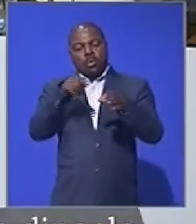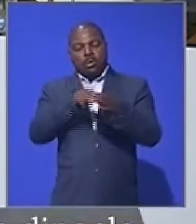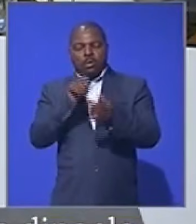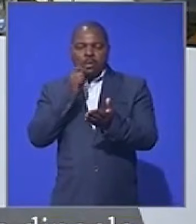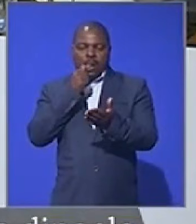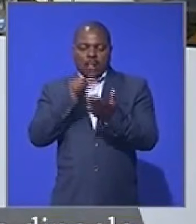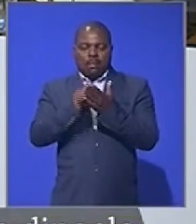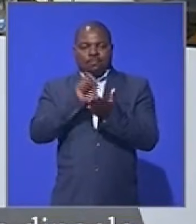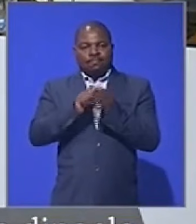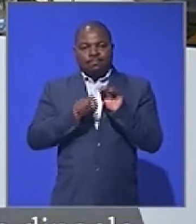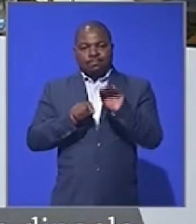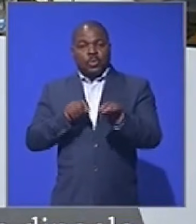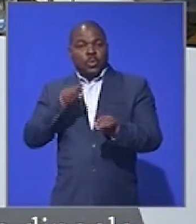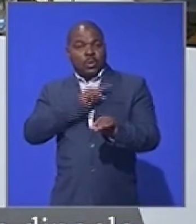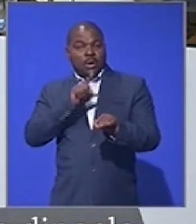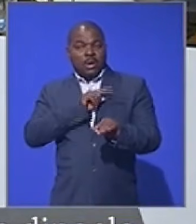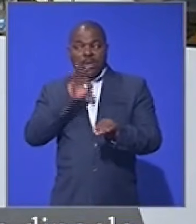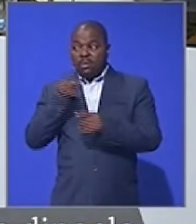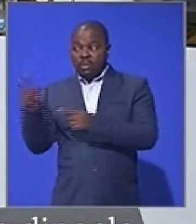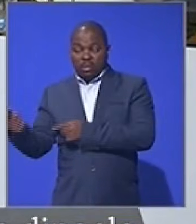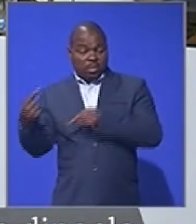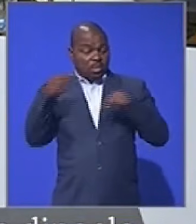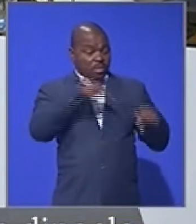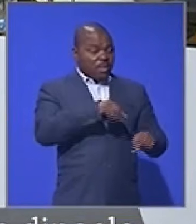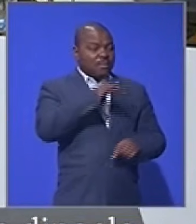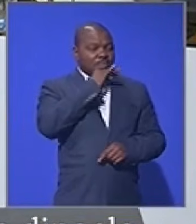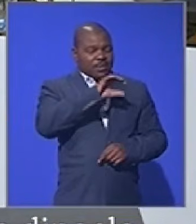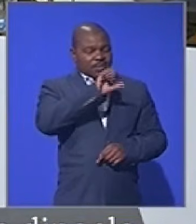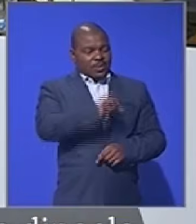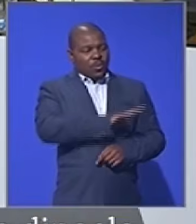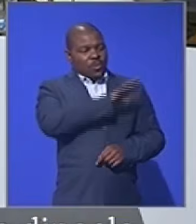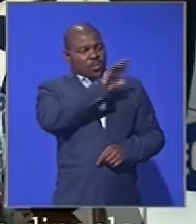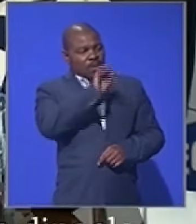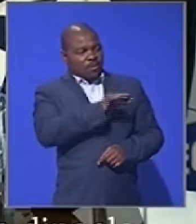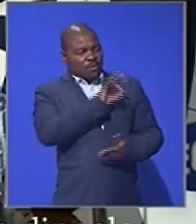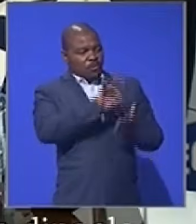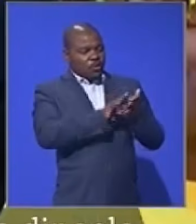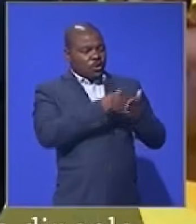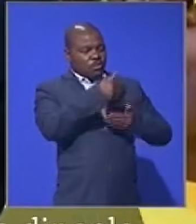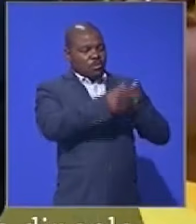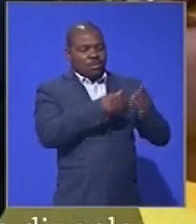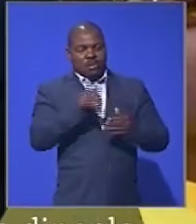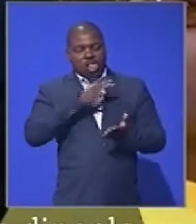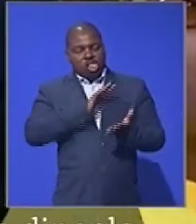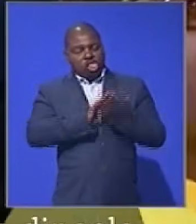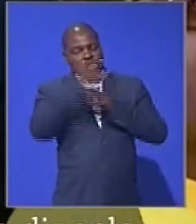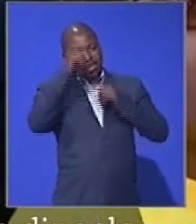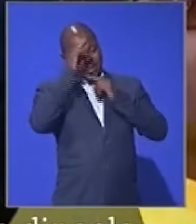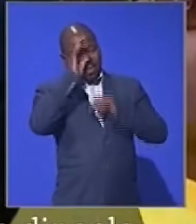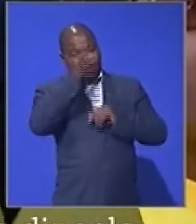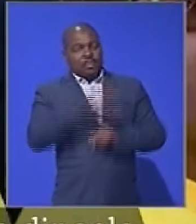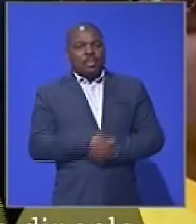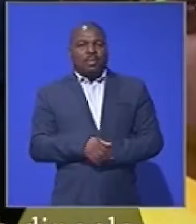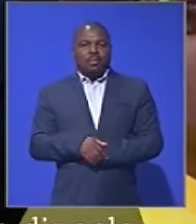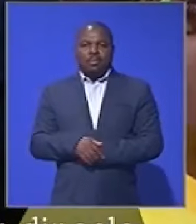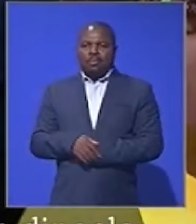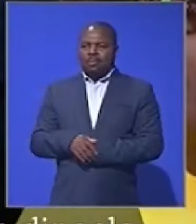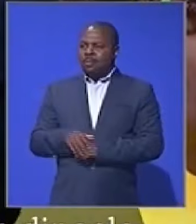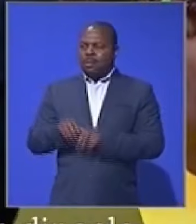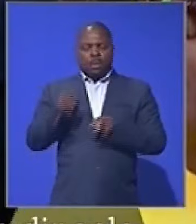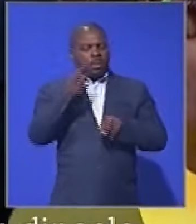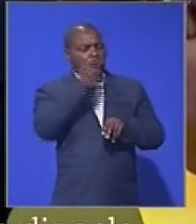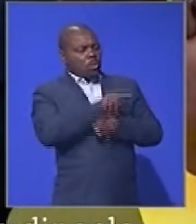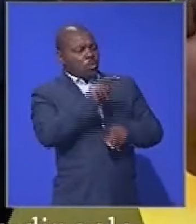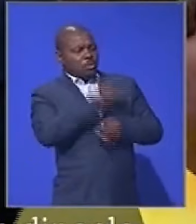gore kgato ye e tlo senya seriti sa lenaneo la naga la tshepedišo ya dikgetho. An observer mission is not